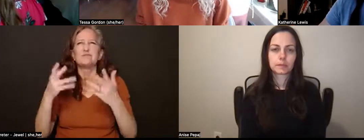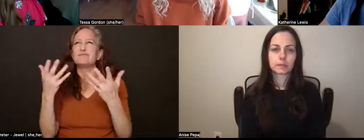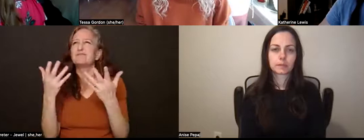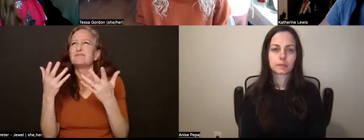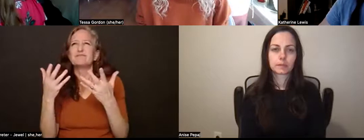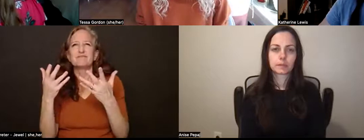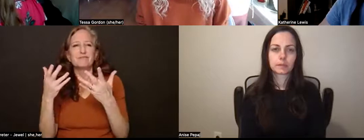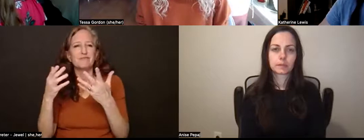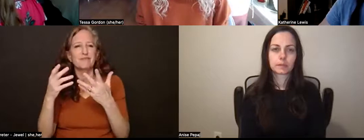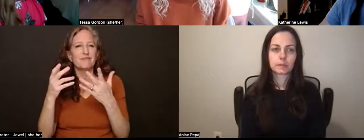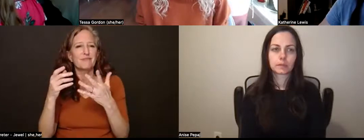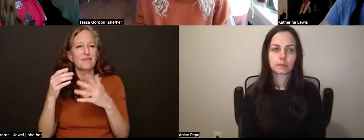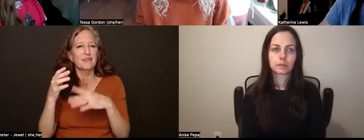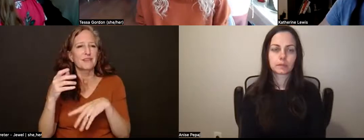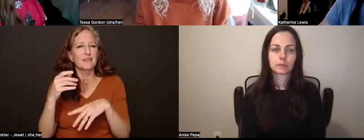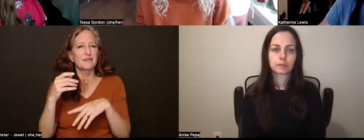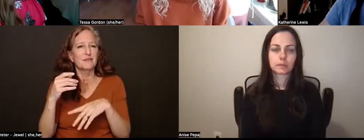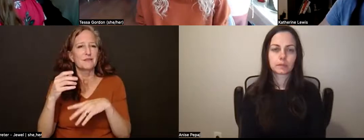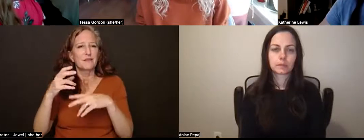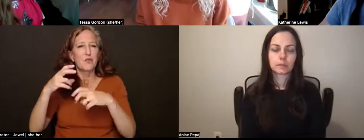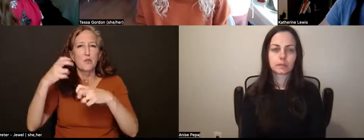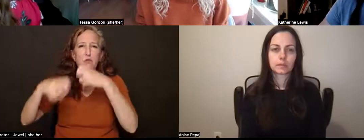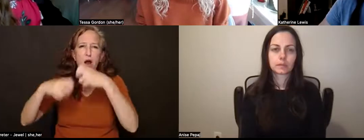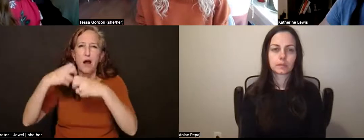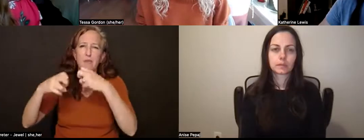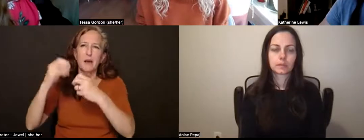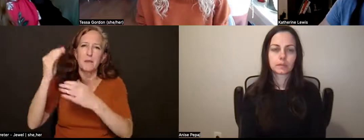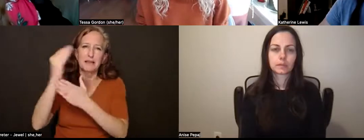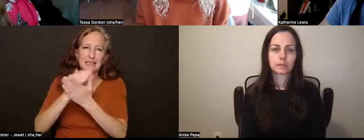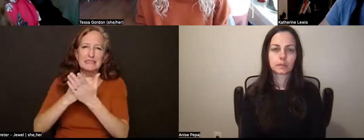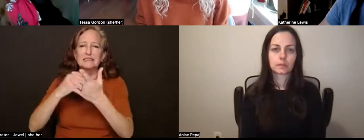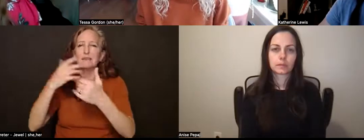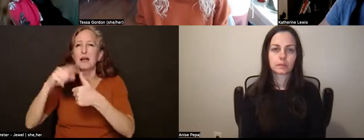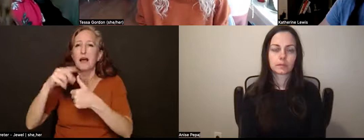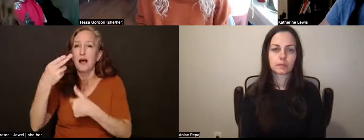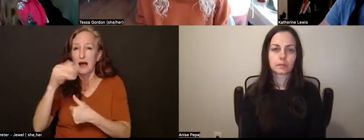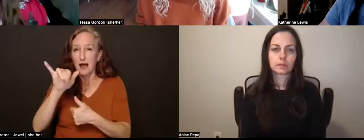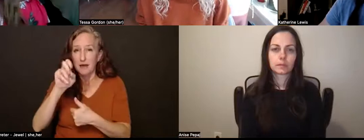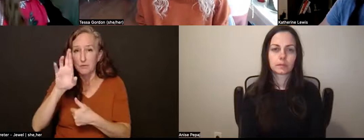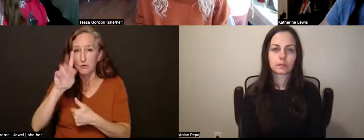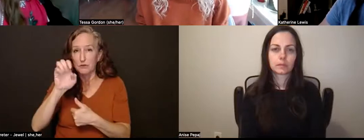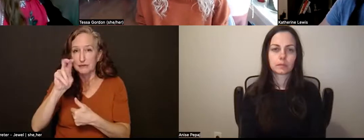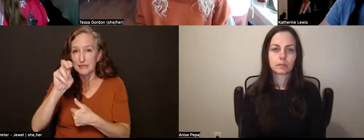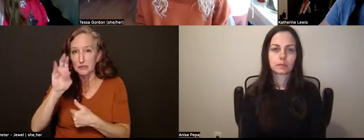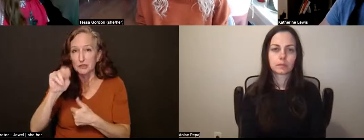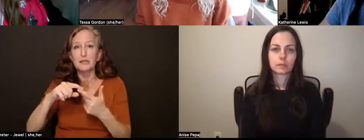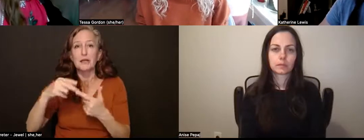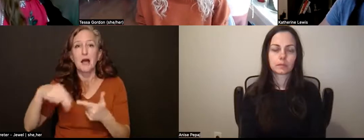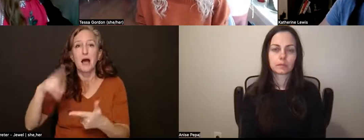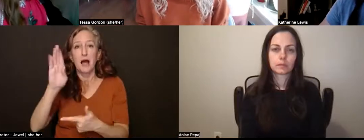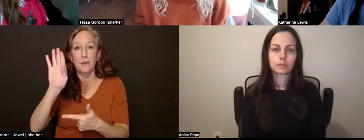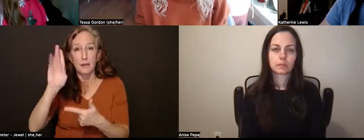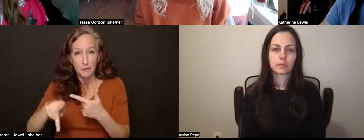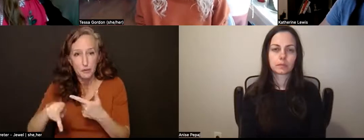normal basket of the problem list, which is hypertension, which is high blood pressure,